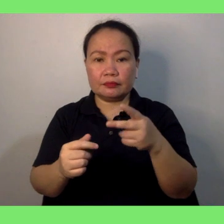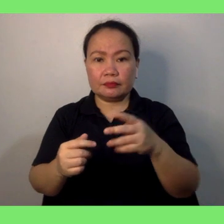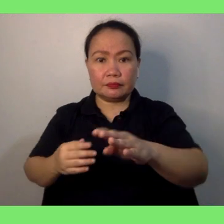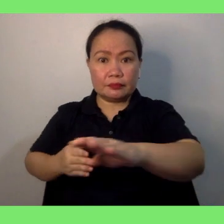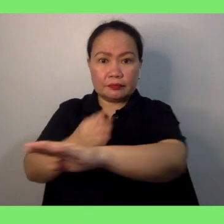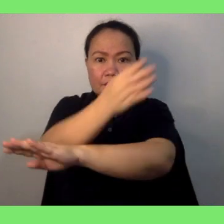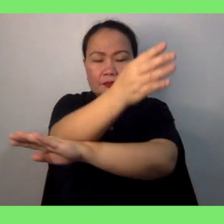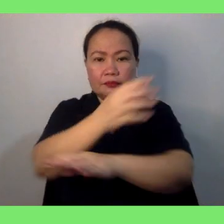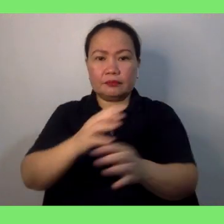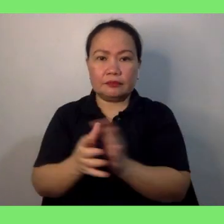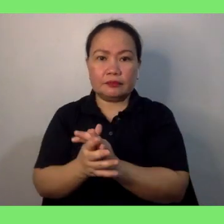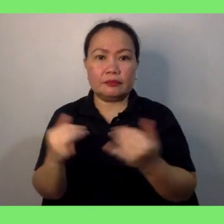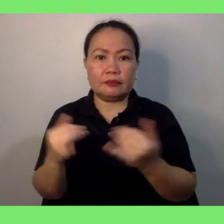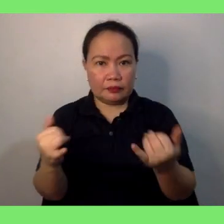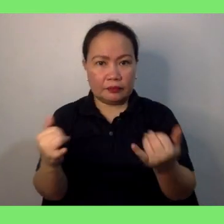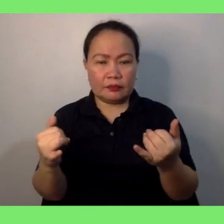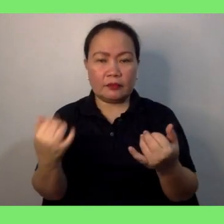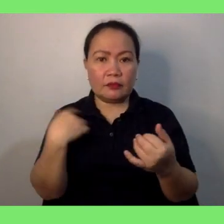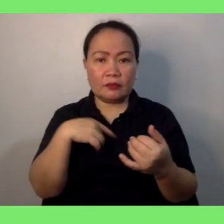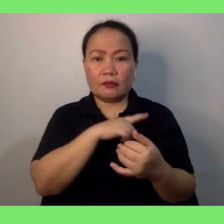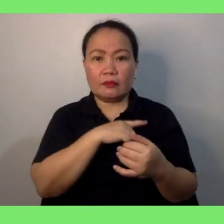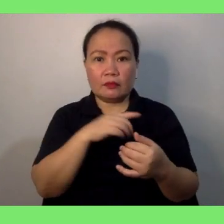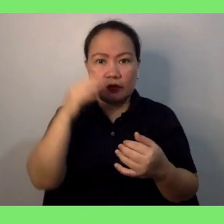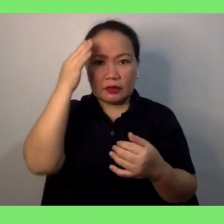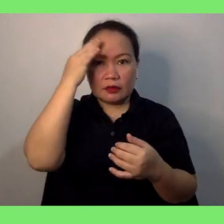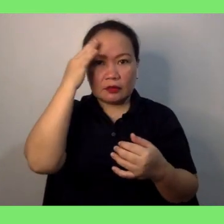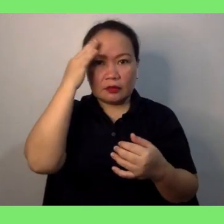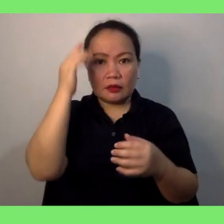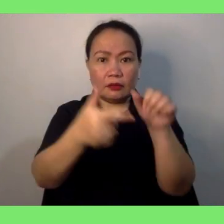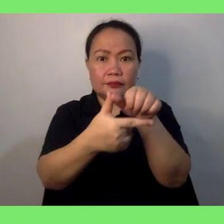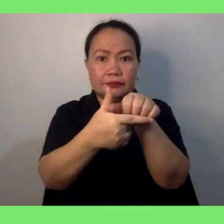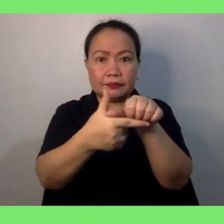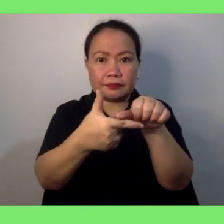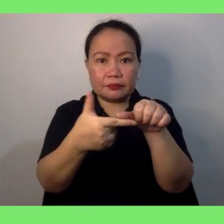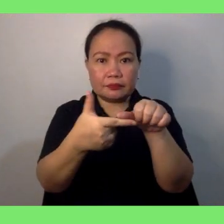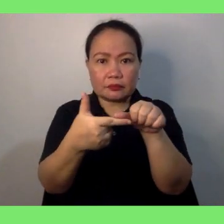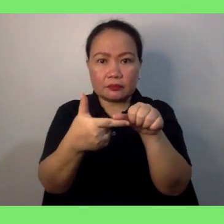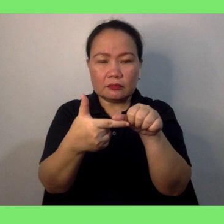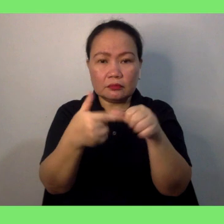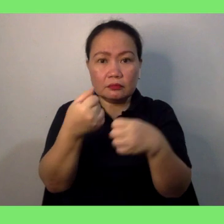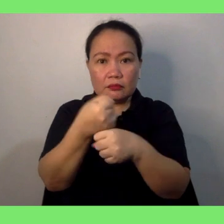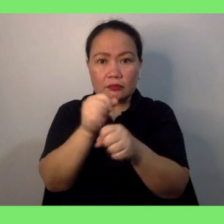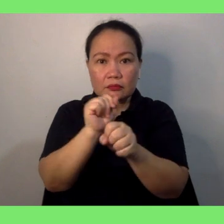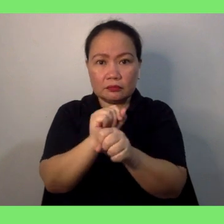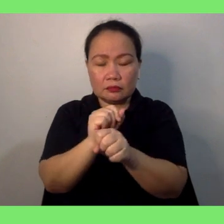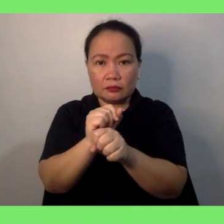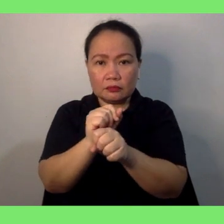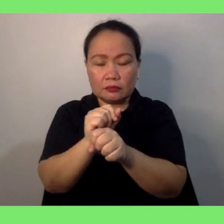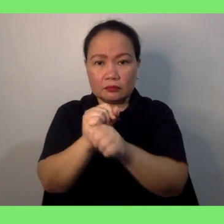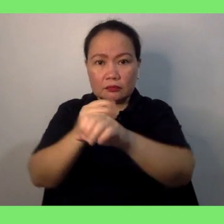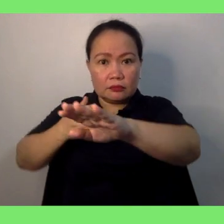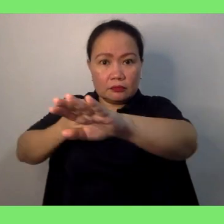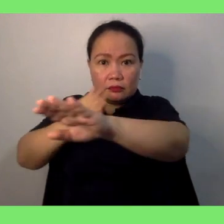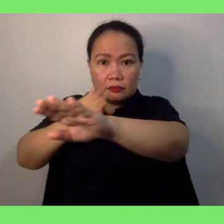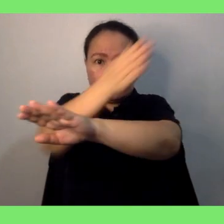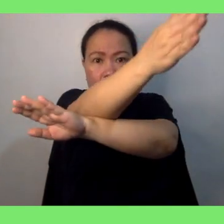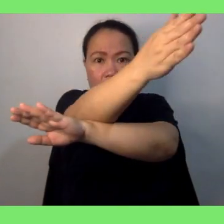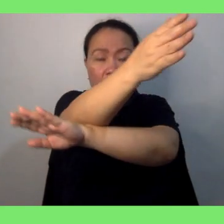will be identifying those angles na na-form ng ating transversal. So, as you can